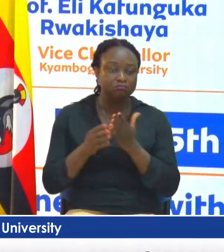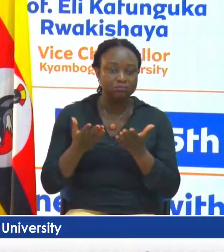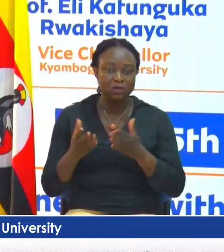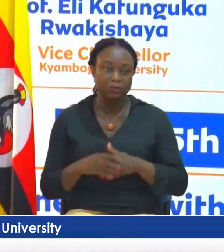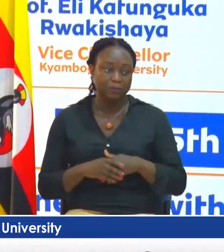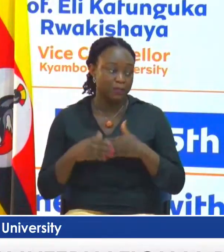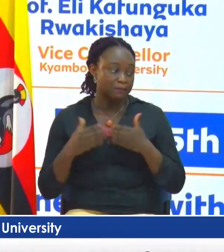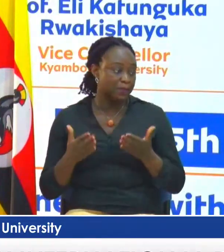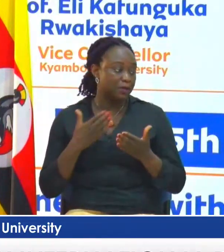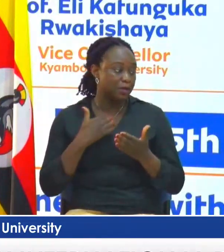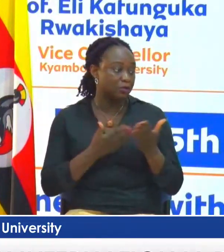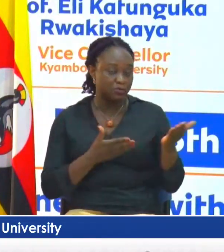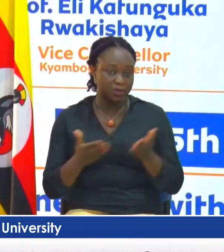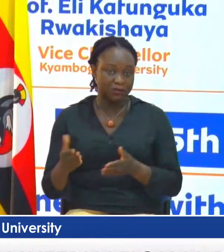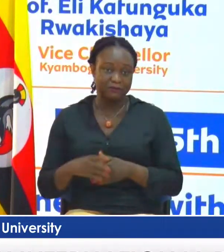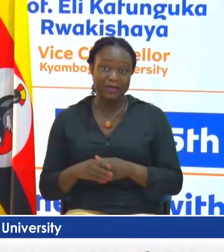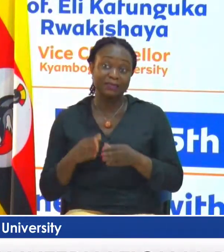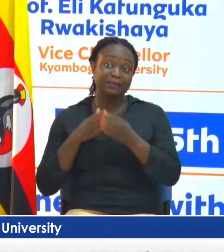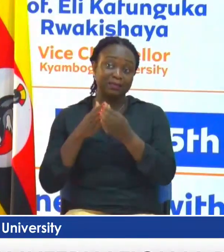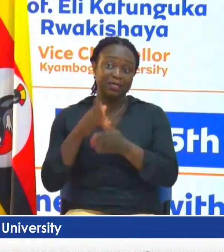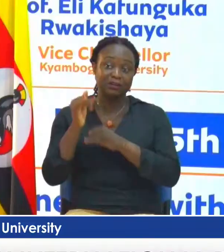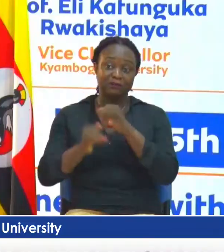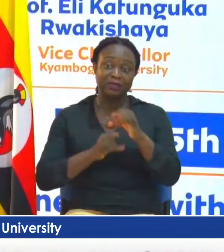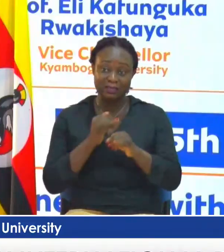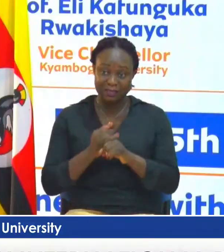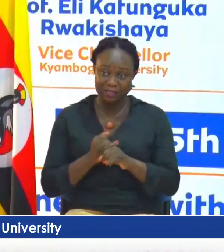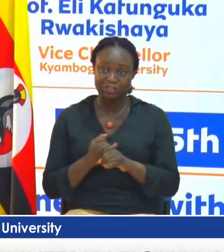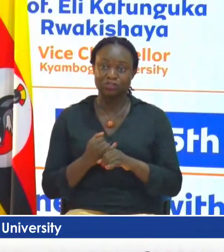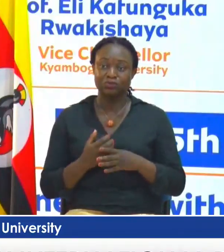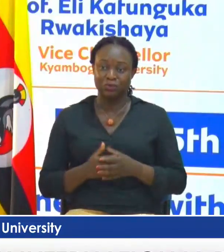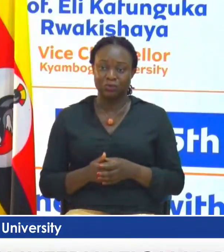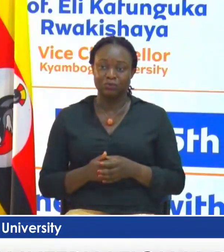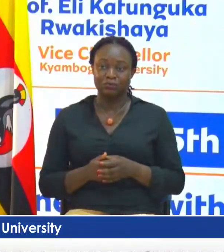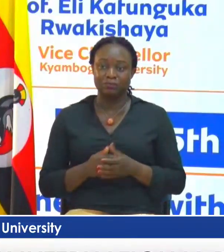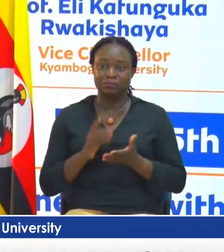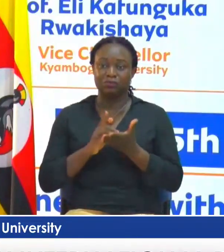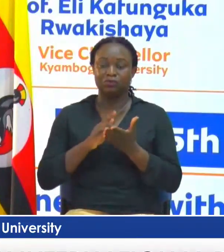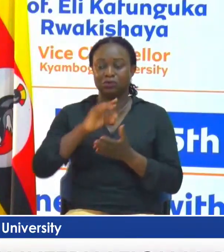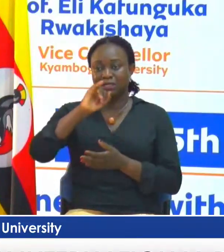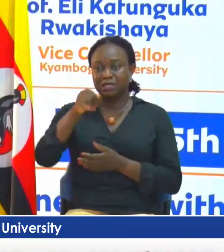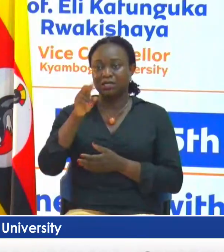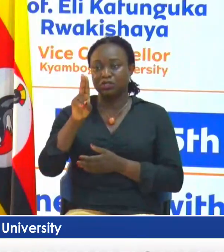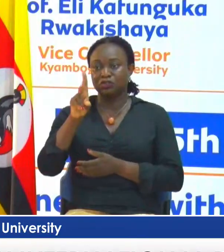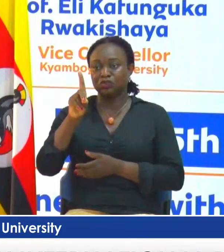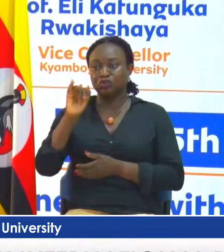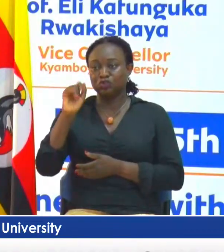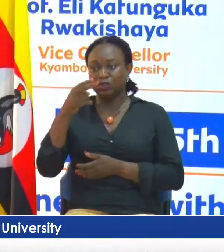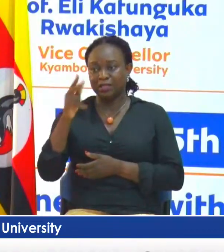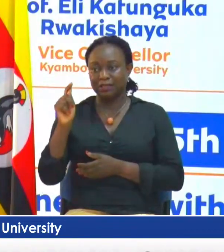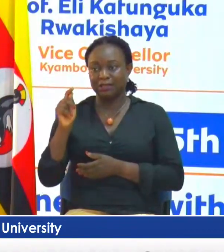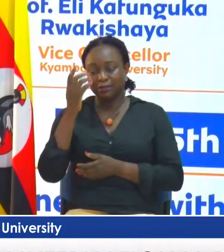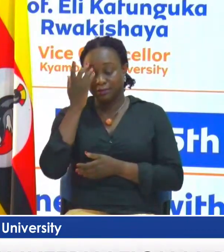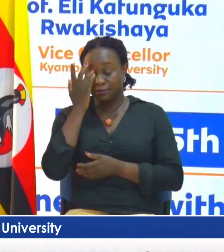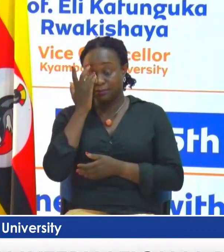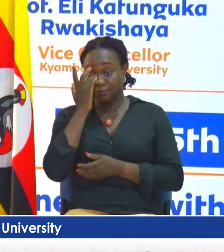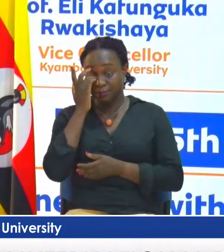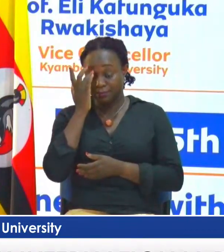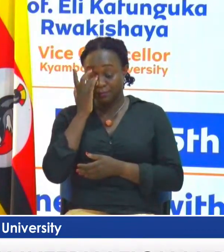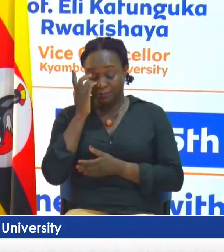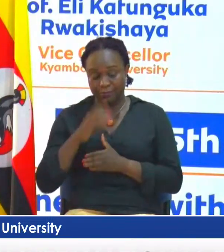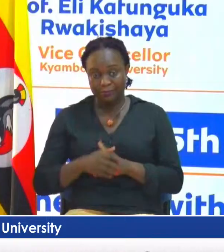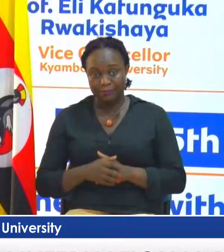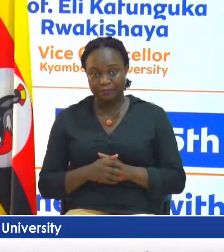I would like to invite the head of international relations, Dr. Judith Nagasha, to come